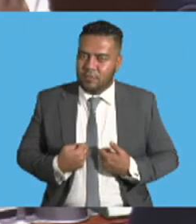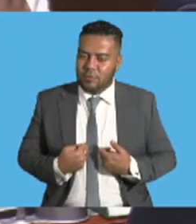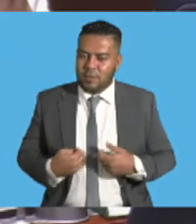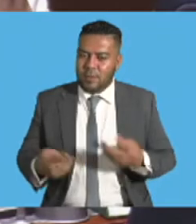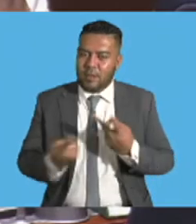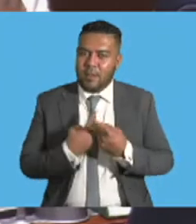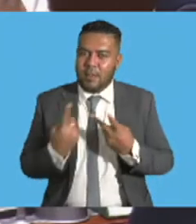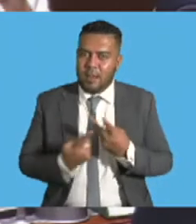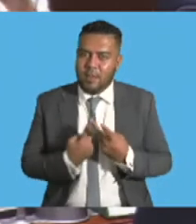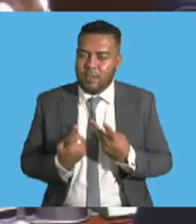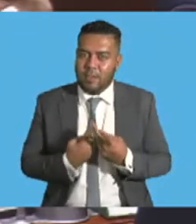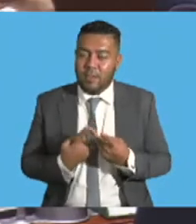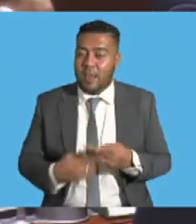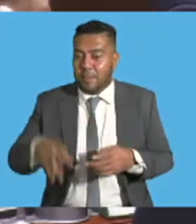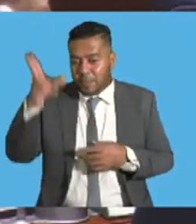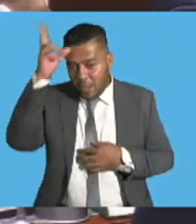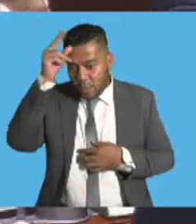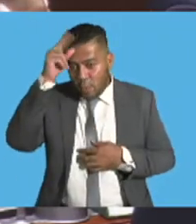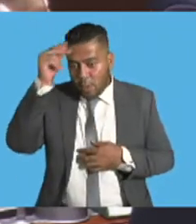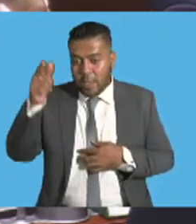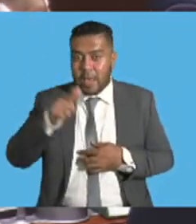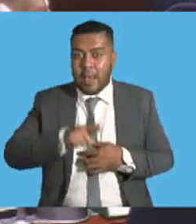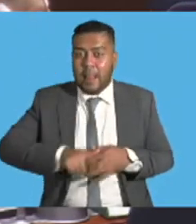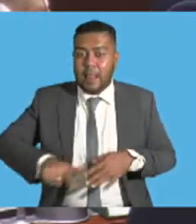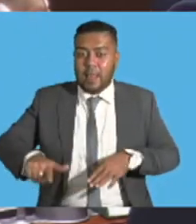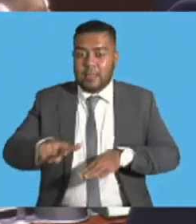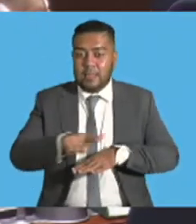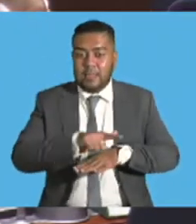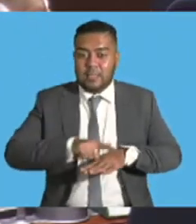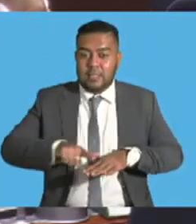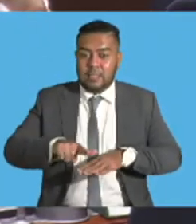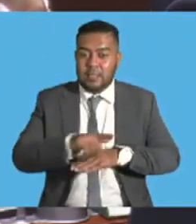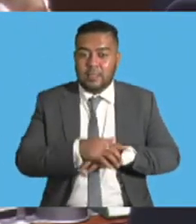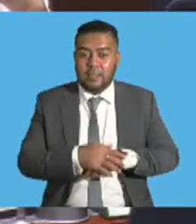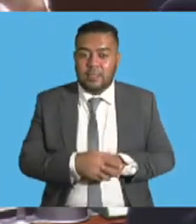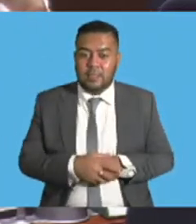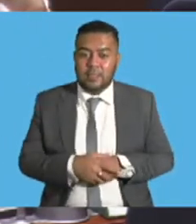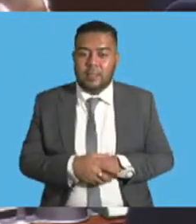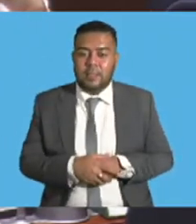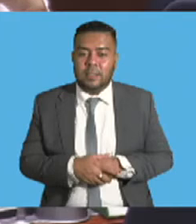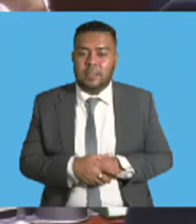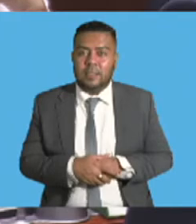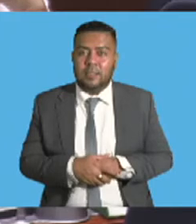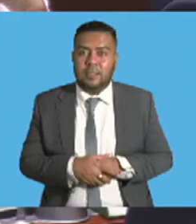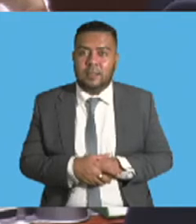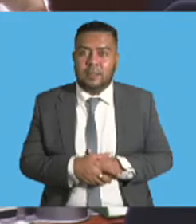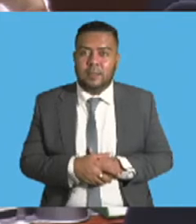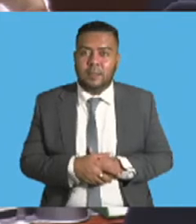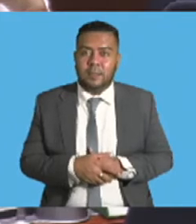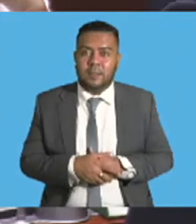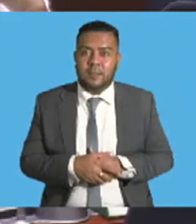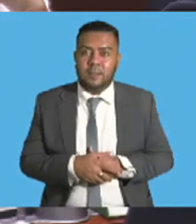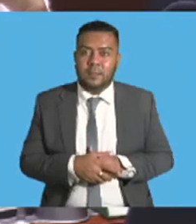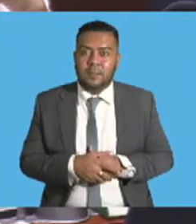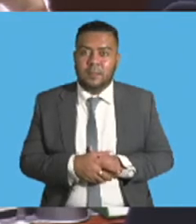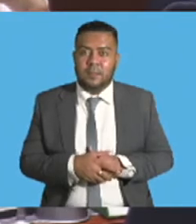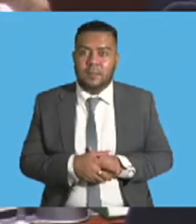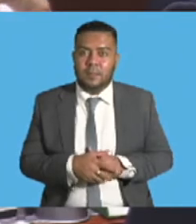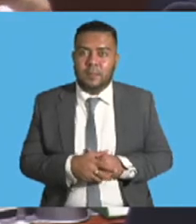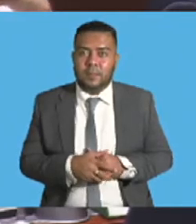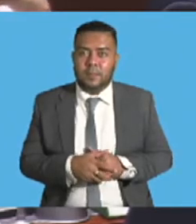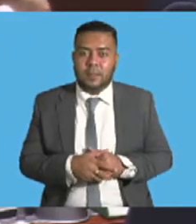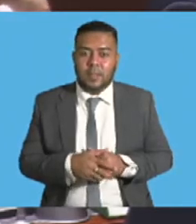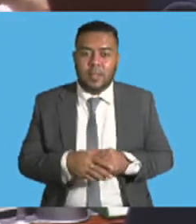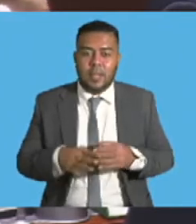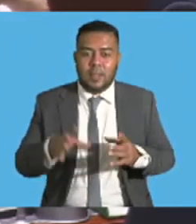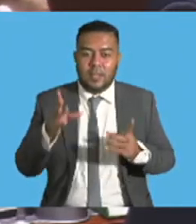to iTaukei land and its resources. The Council ensures the participation of iTaukei in the decision-making